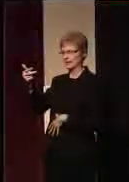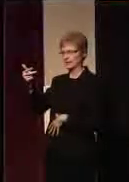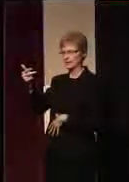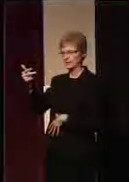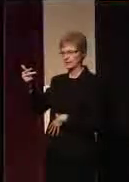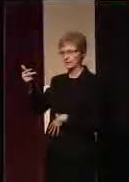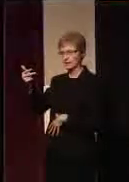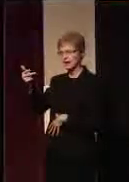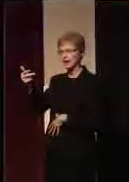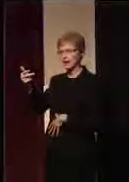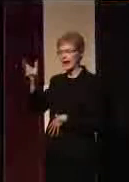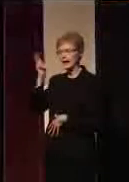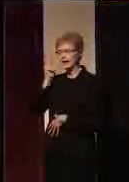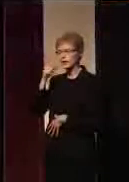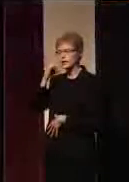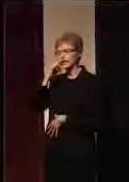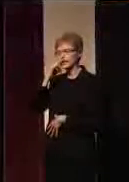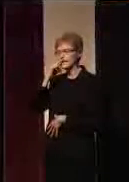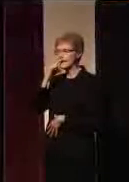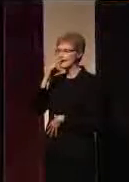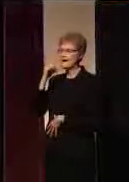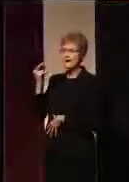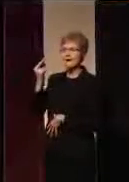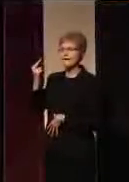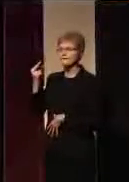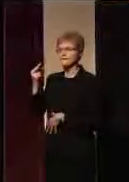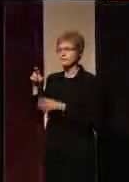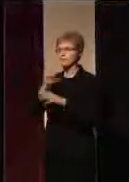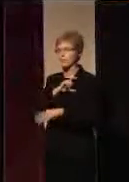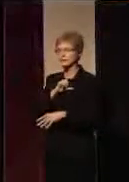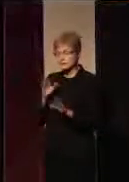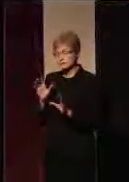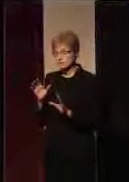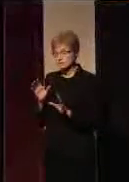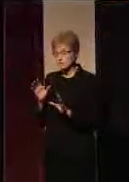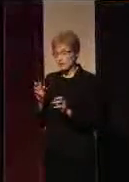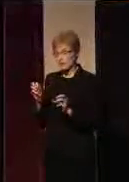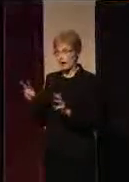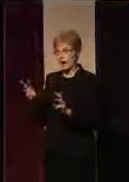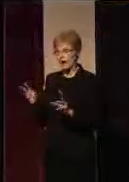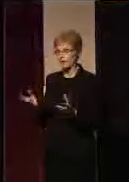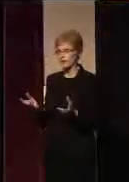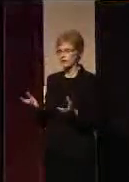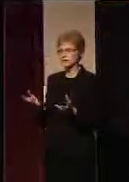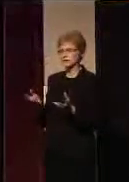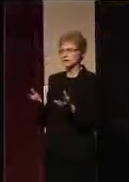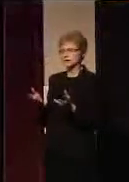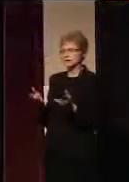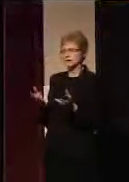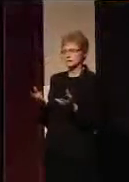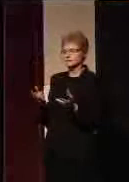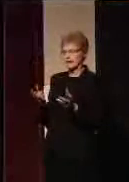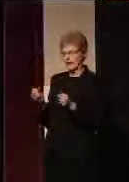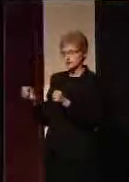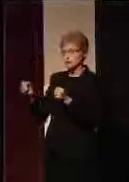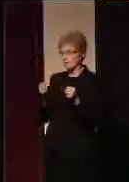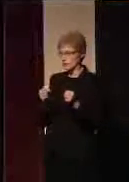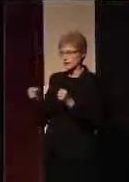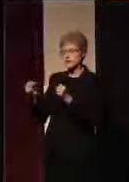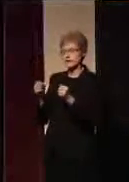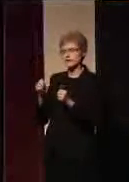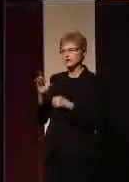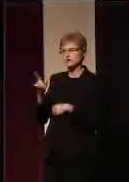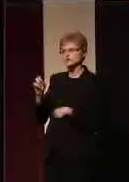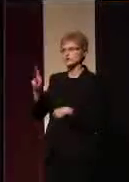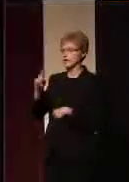the police. And I go, wow. And then I drive around town, and the Charlac